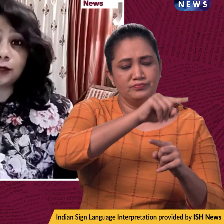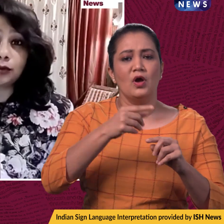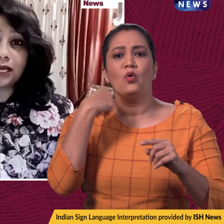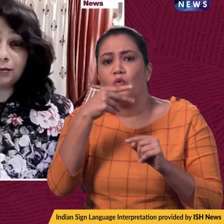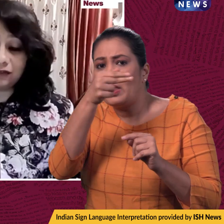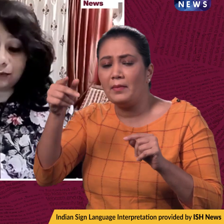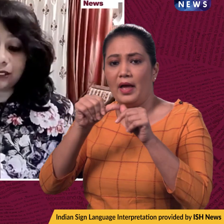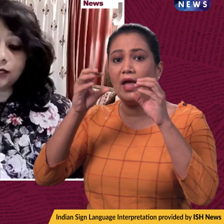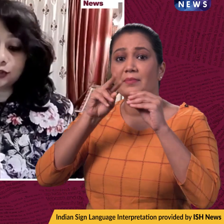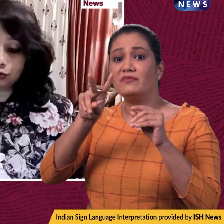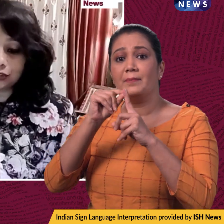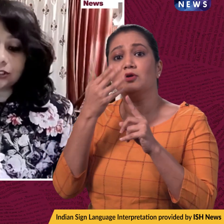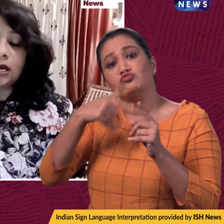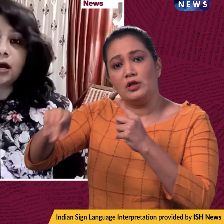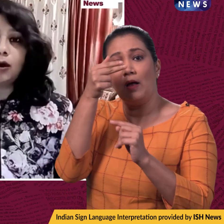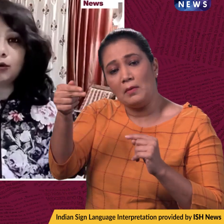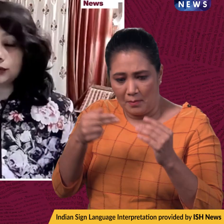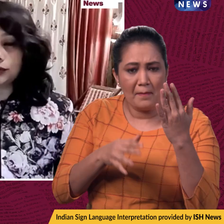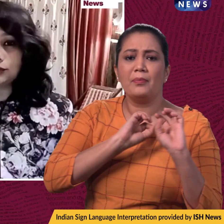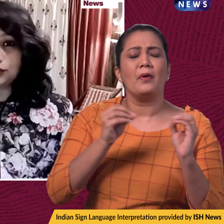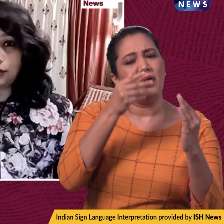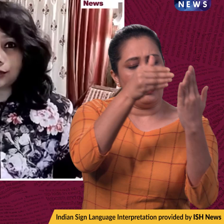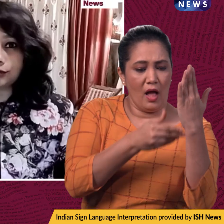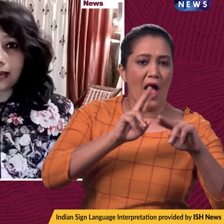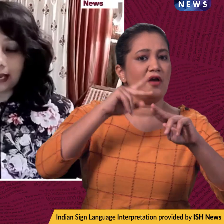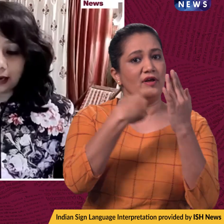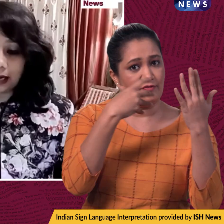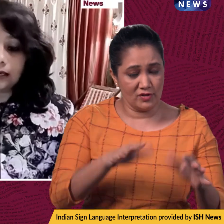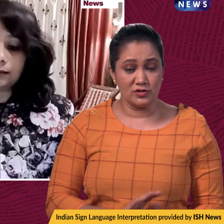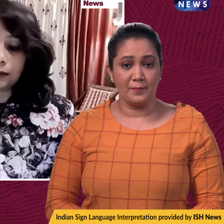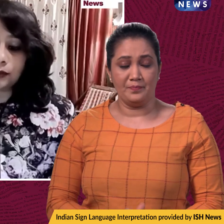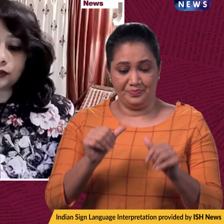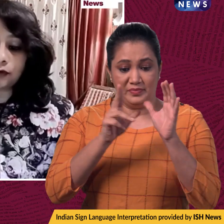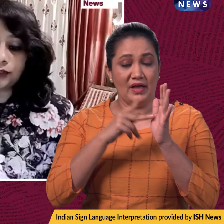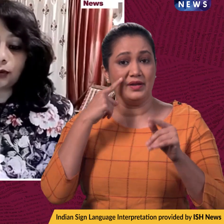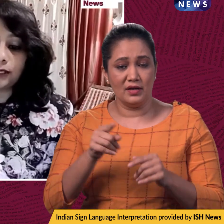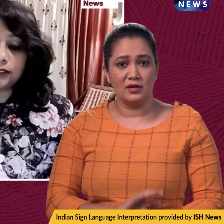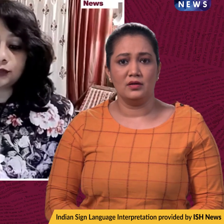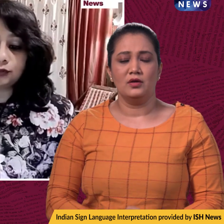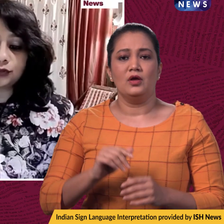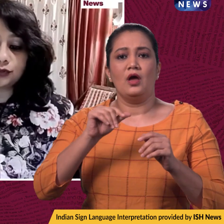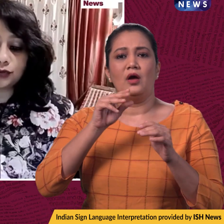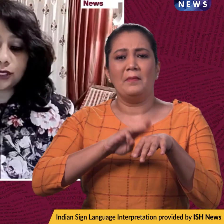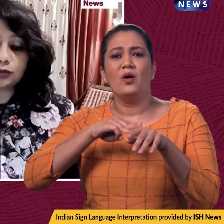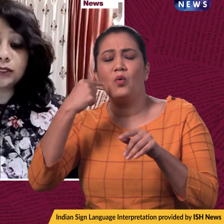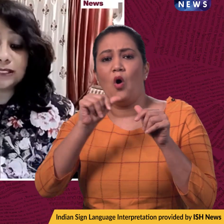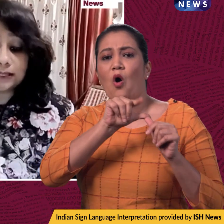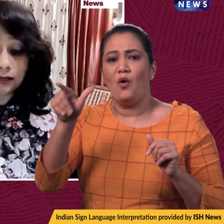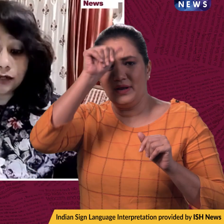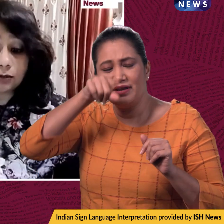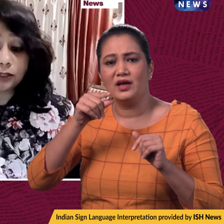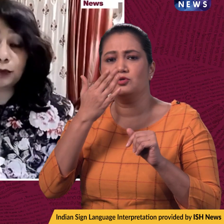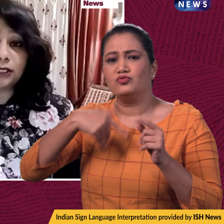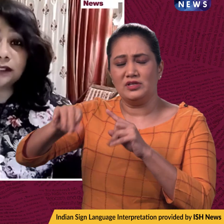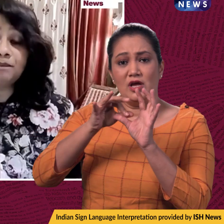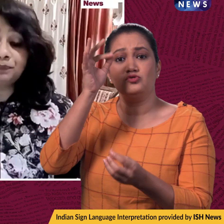against unknown ABVP students. Also in the news, according to ANI, members of the All India Students Association were detained